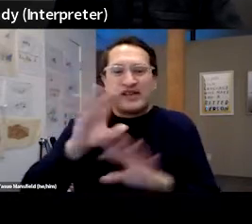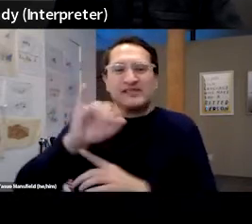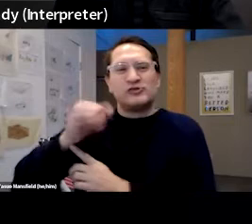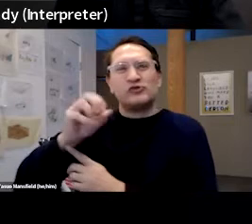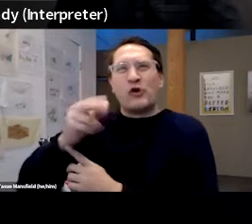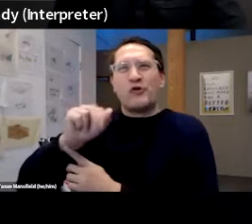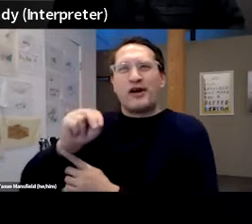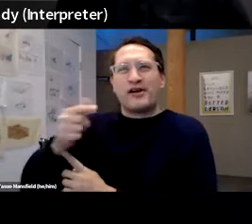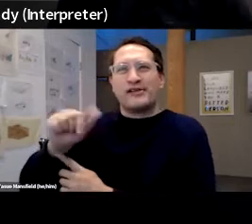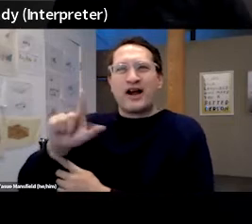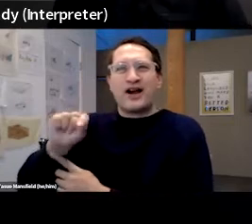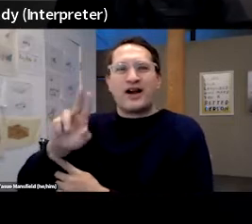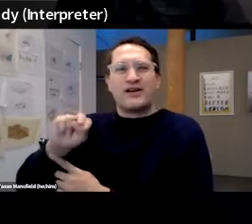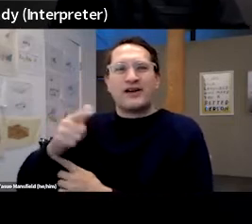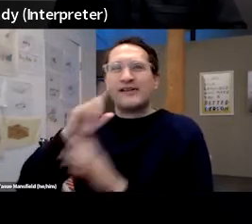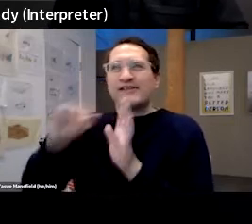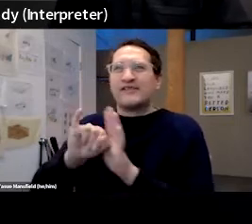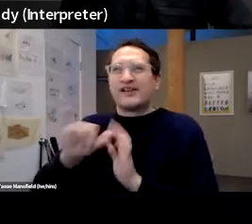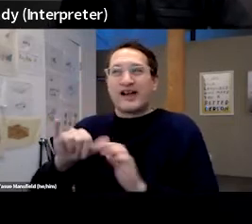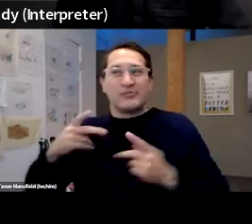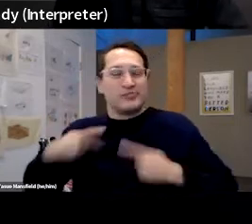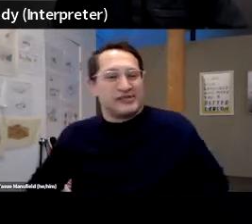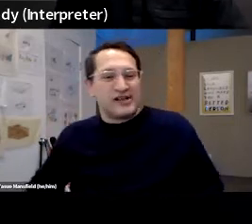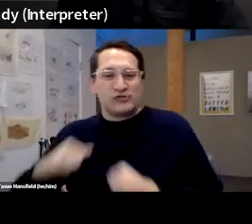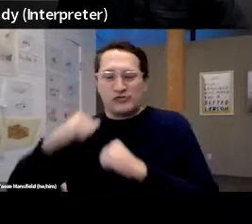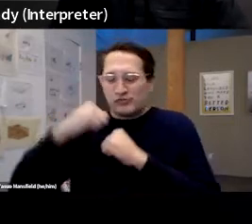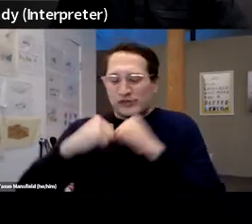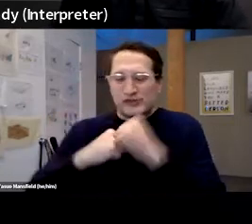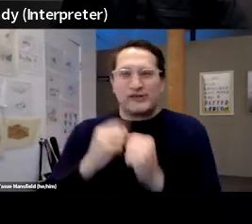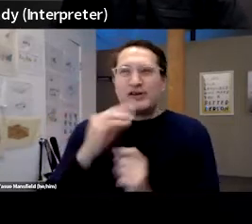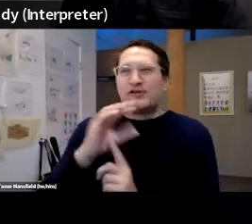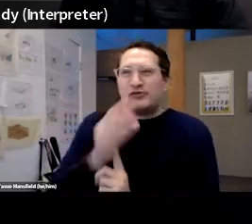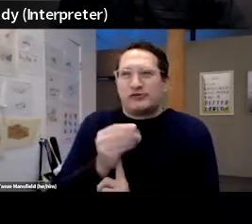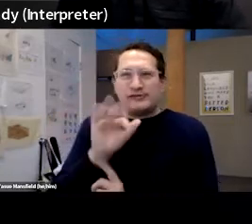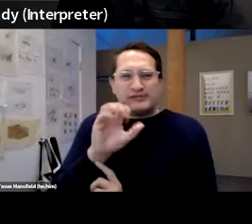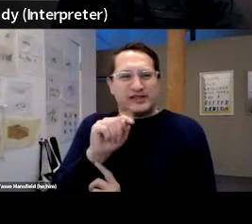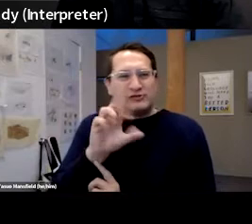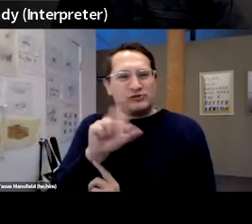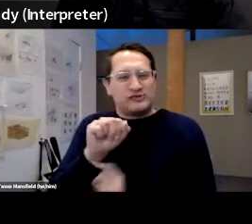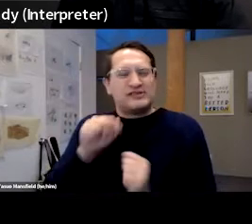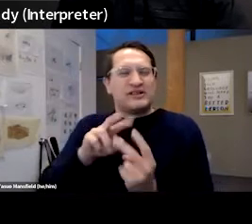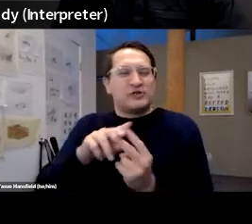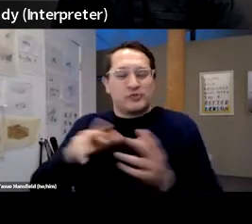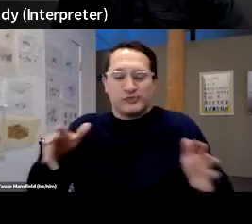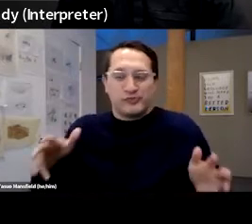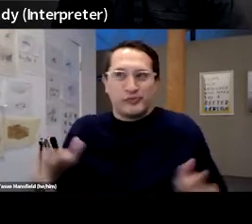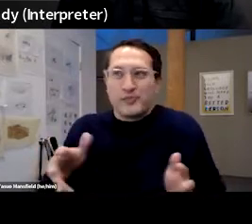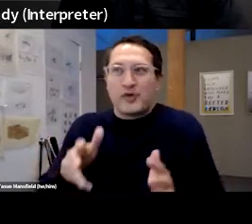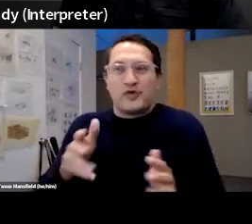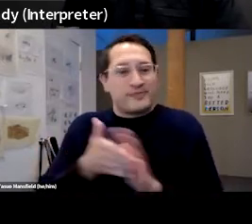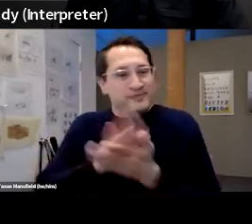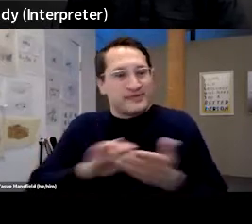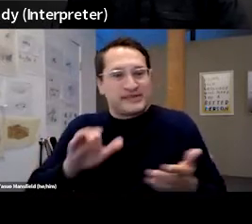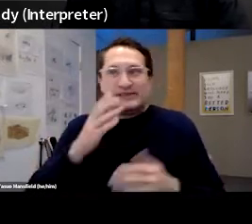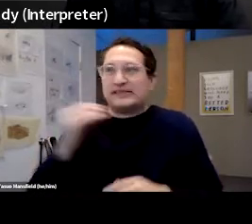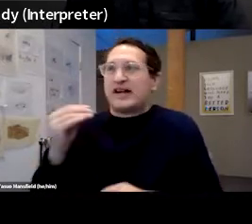on peace and violence, Joanne Galtus identified this as physical, structural, and cultural factors that can